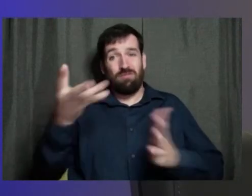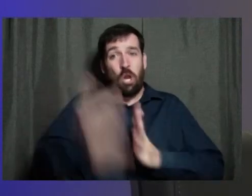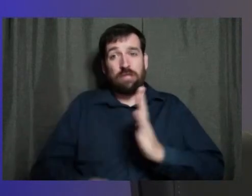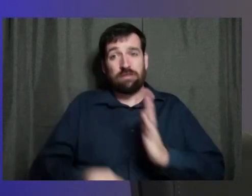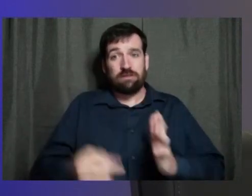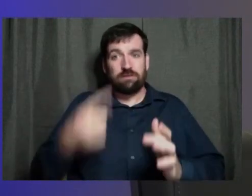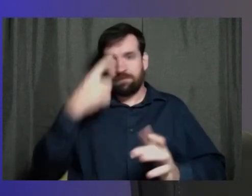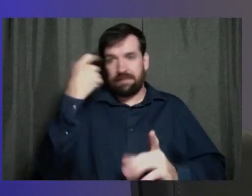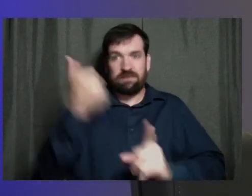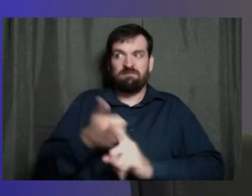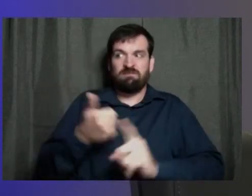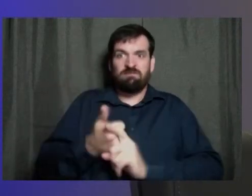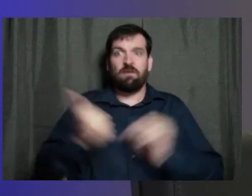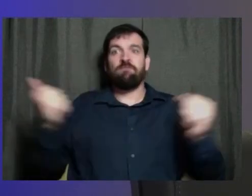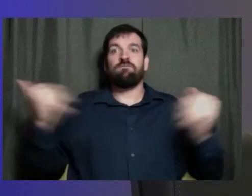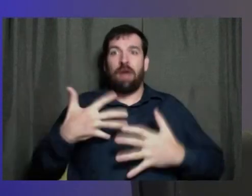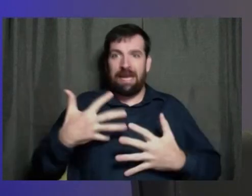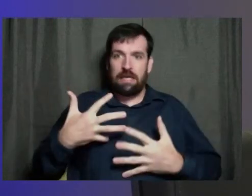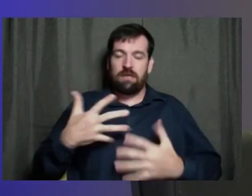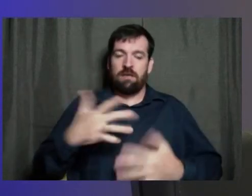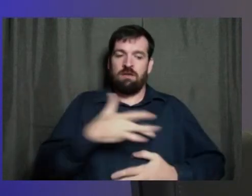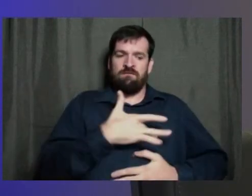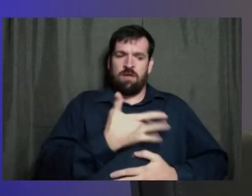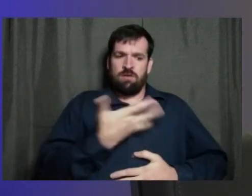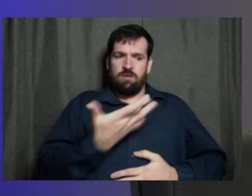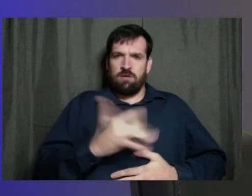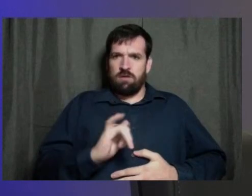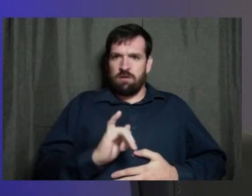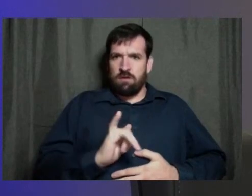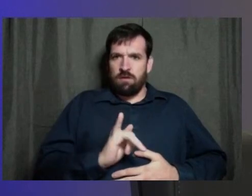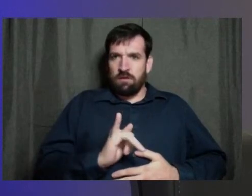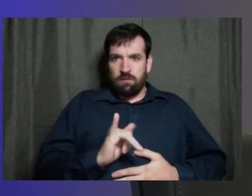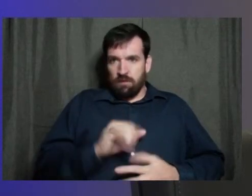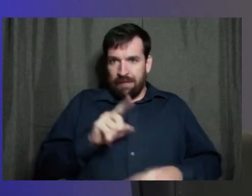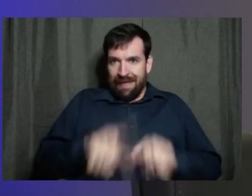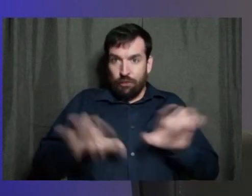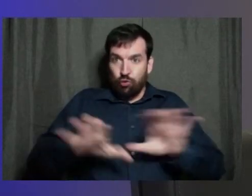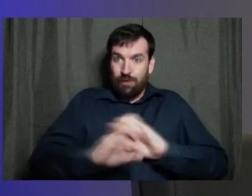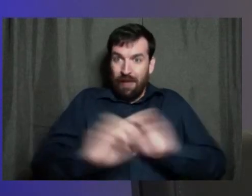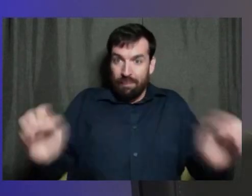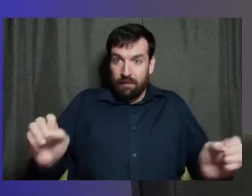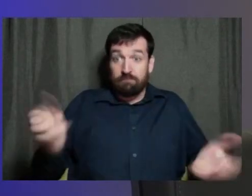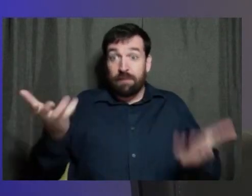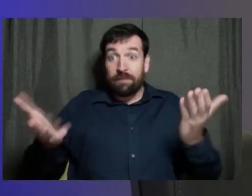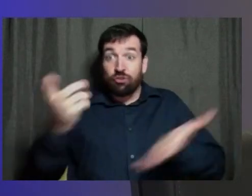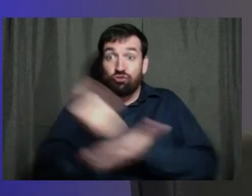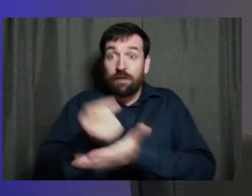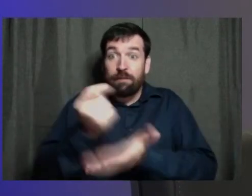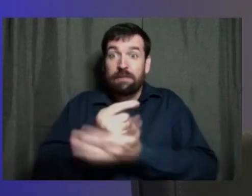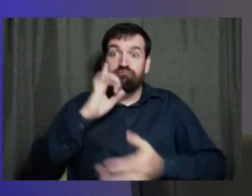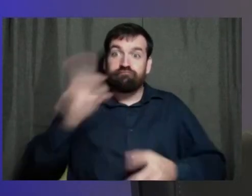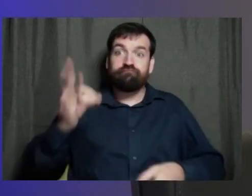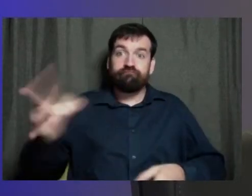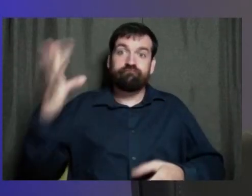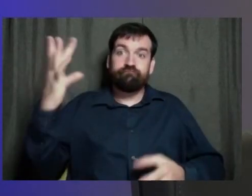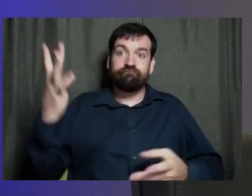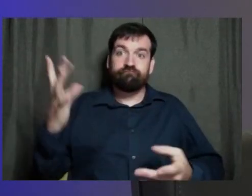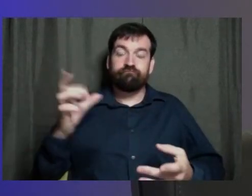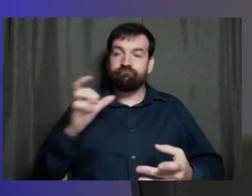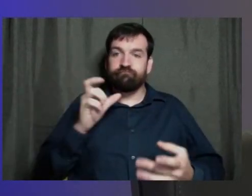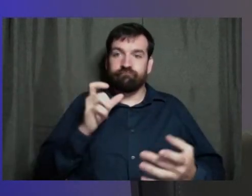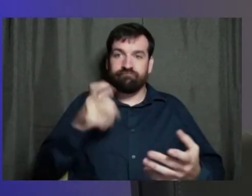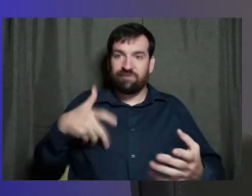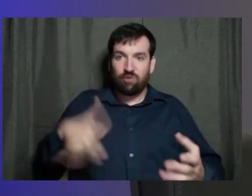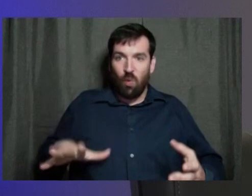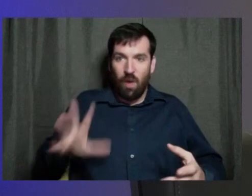she felt something, and afraid that there wouldn't be anything that they could do, and maybe the treatment would be so awful that it's not something you really want to go through.